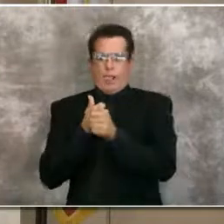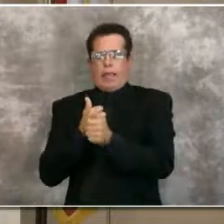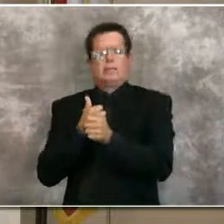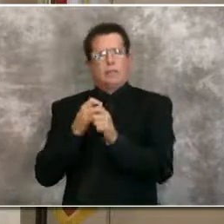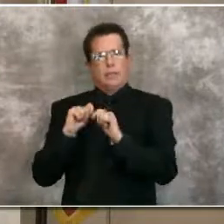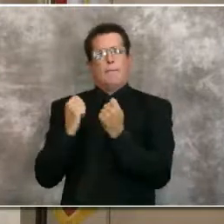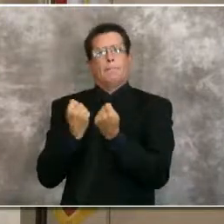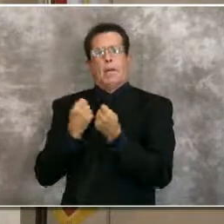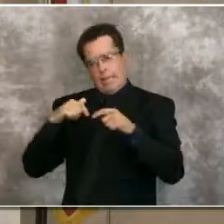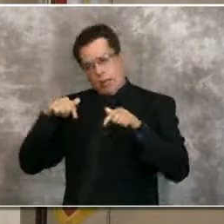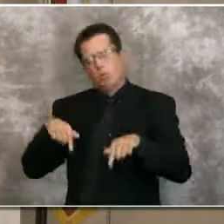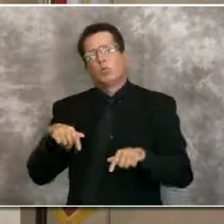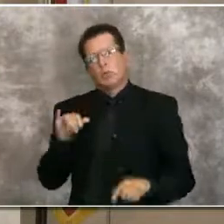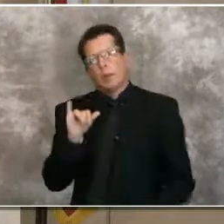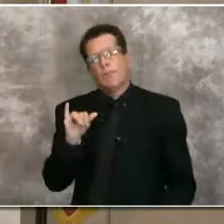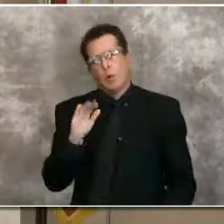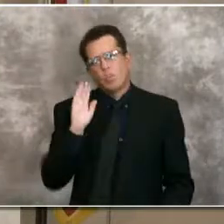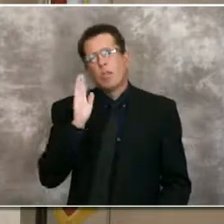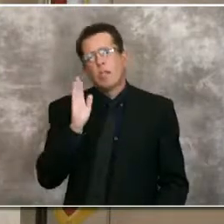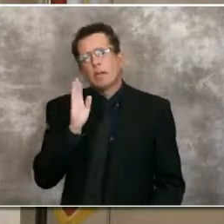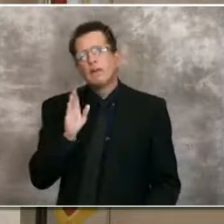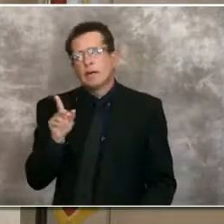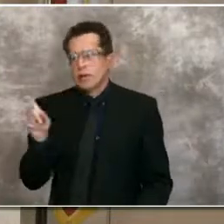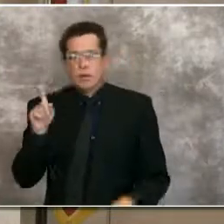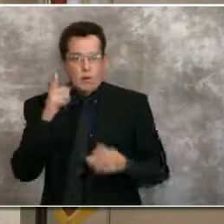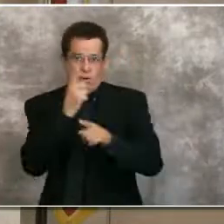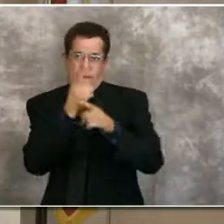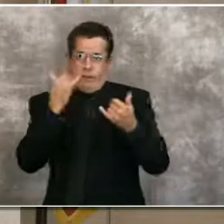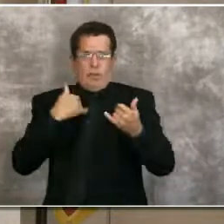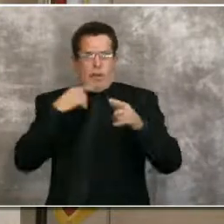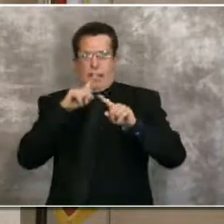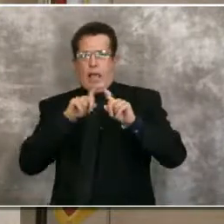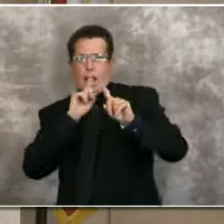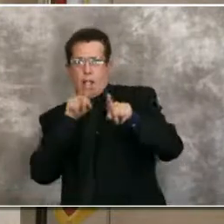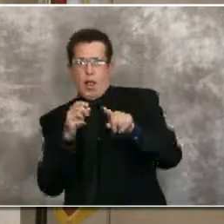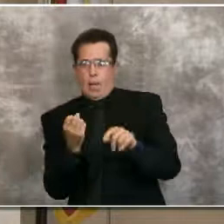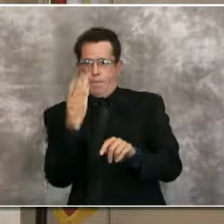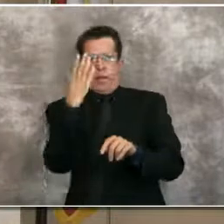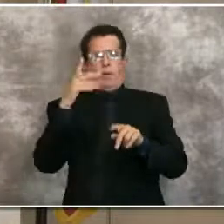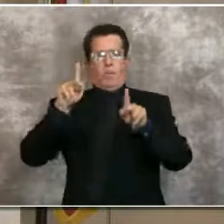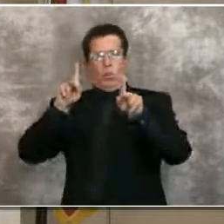program. So I can't tell you how many staff, but it is